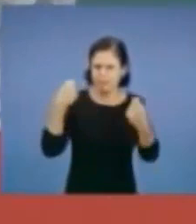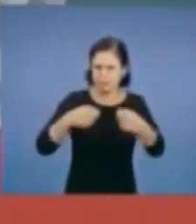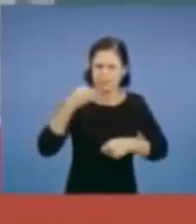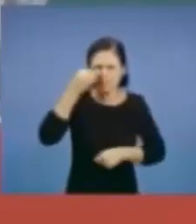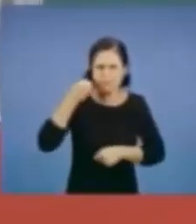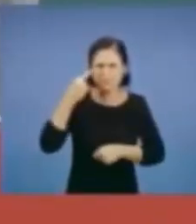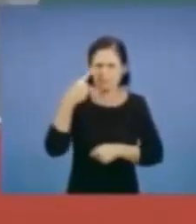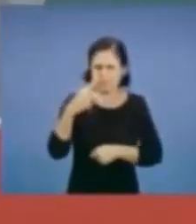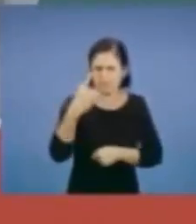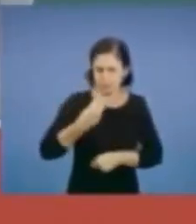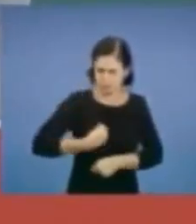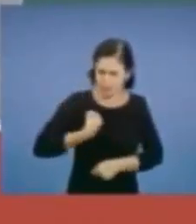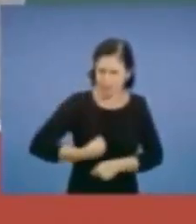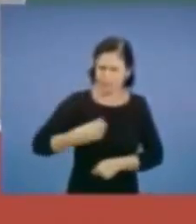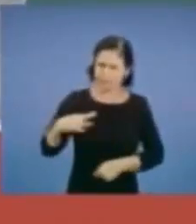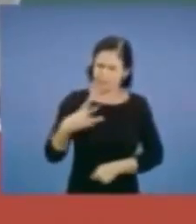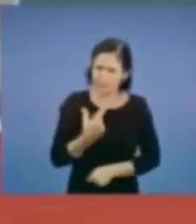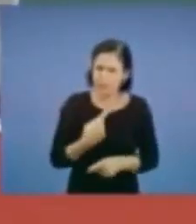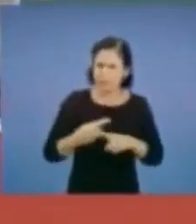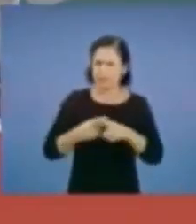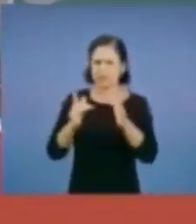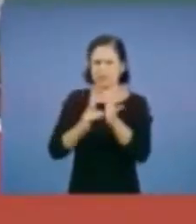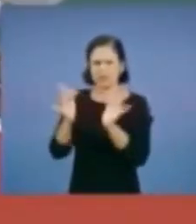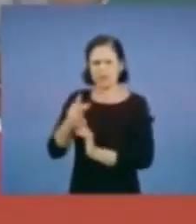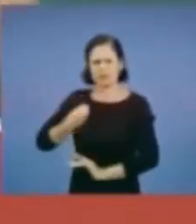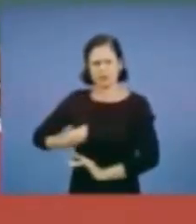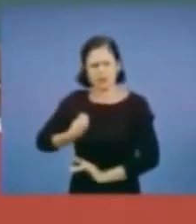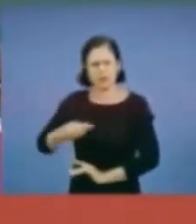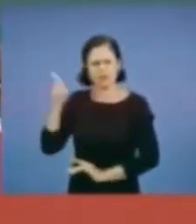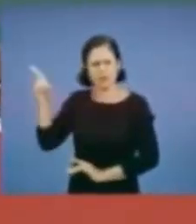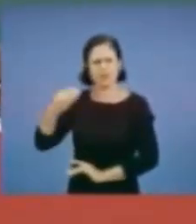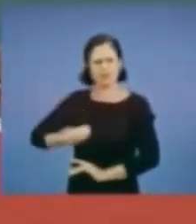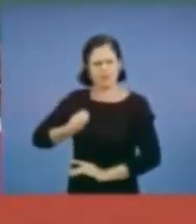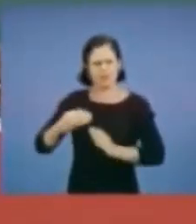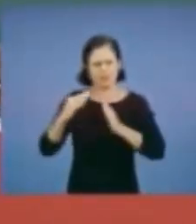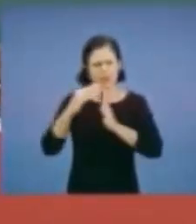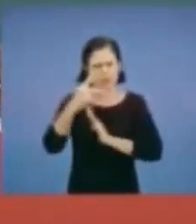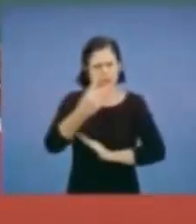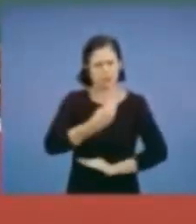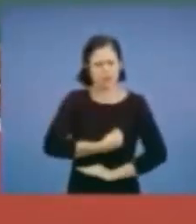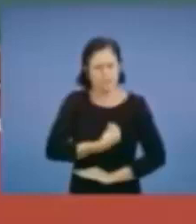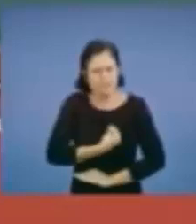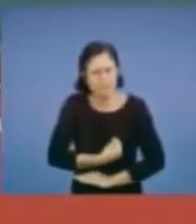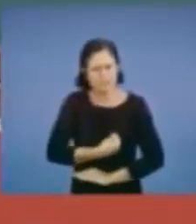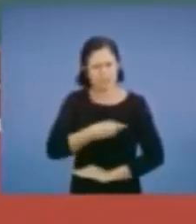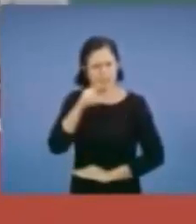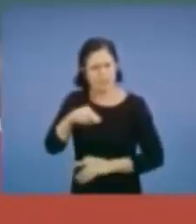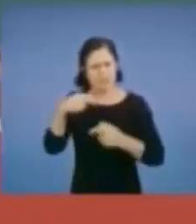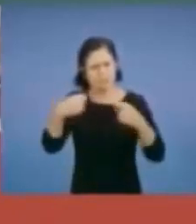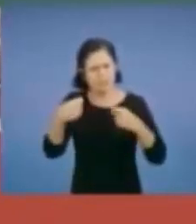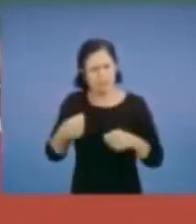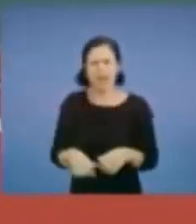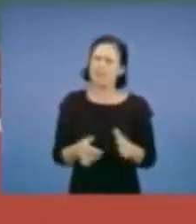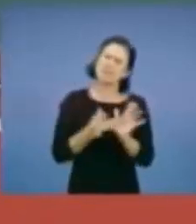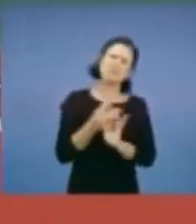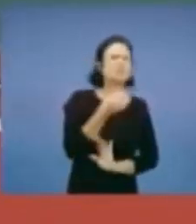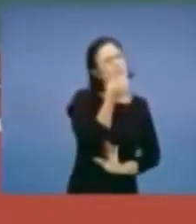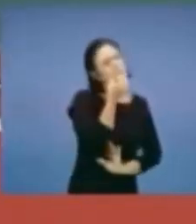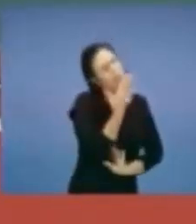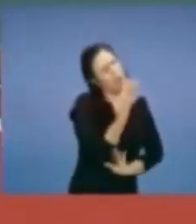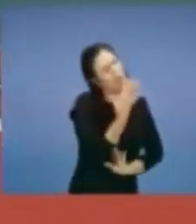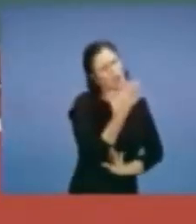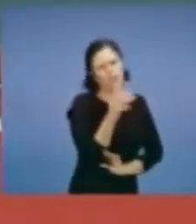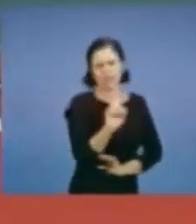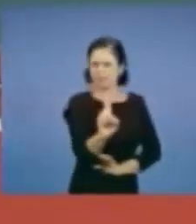the resurrection in your life, to know that He exists in your life. It's not a message, hey, Jesus is